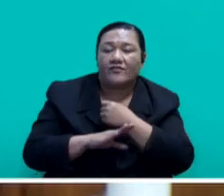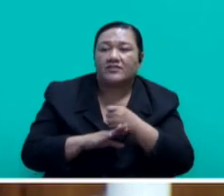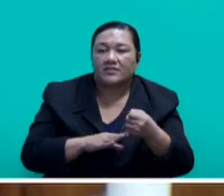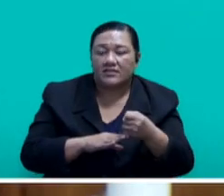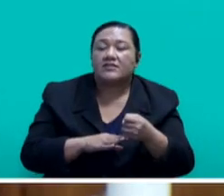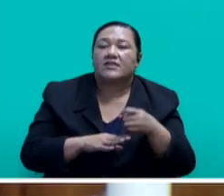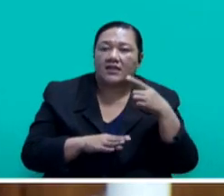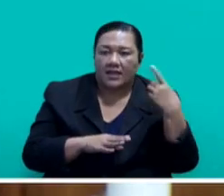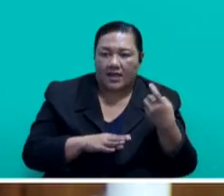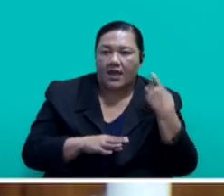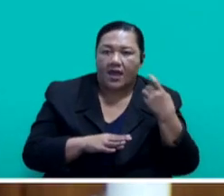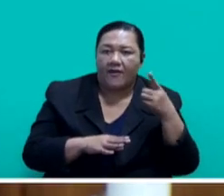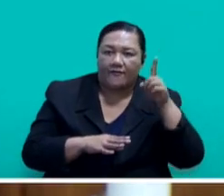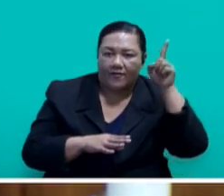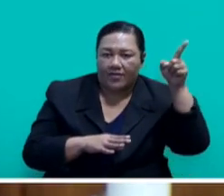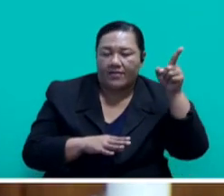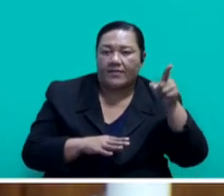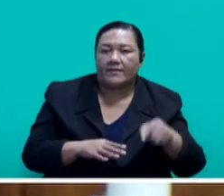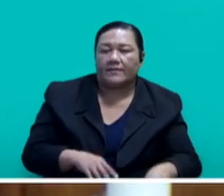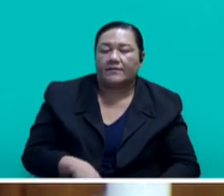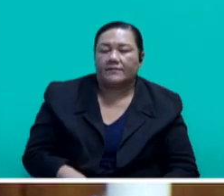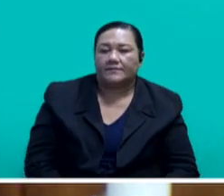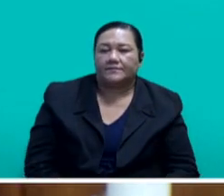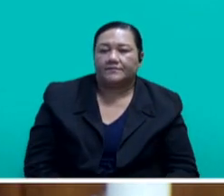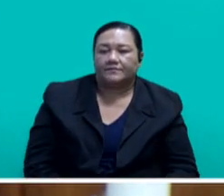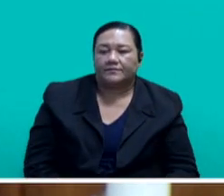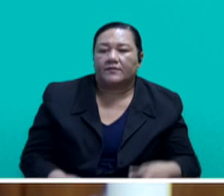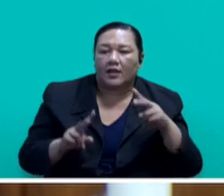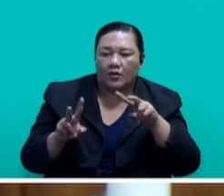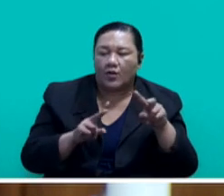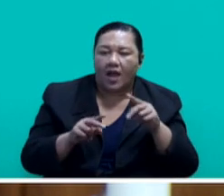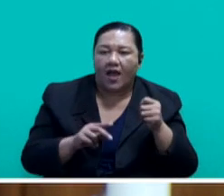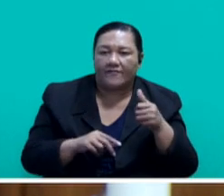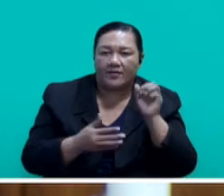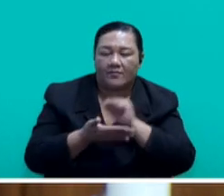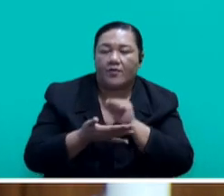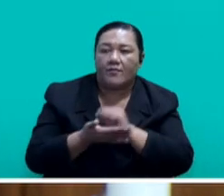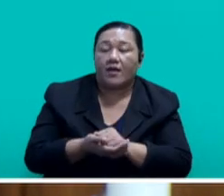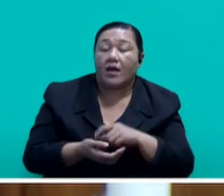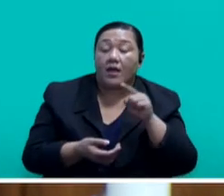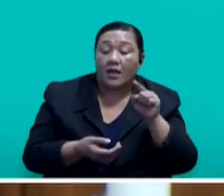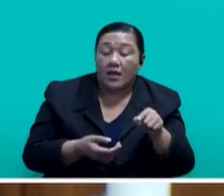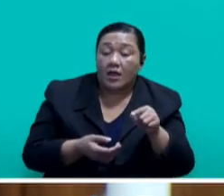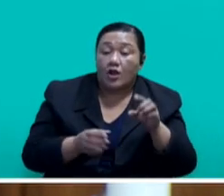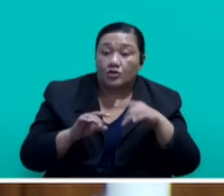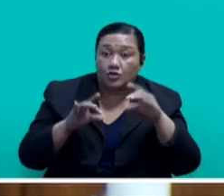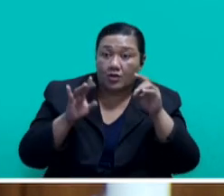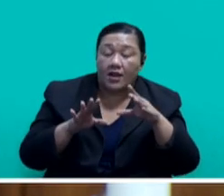of. Mr. Speaker, sir, the Australian government, again I have alluded to this earlier, had